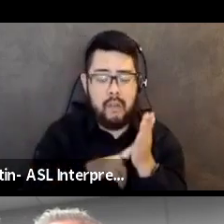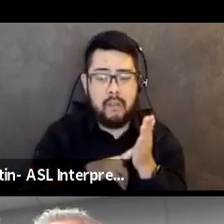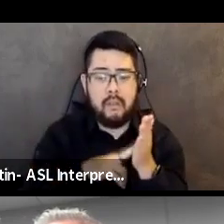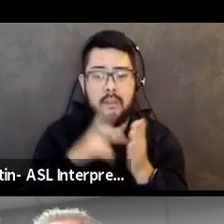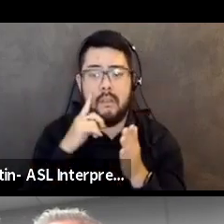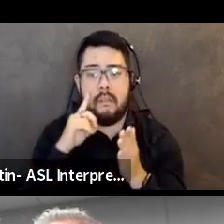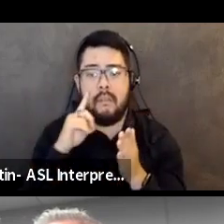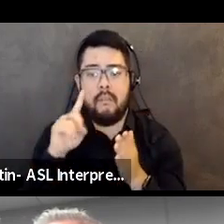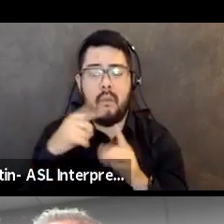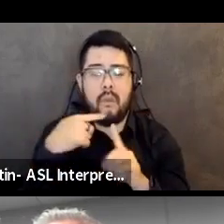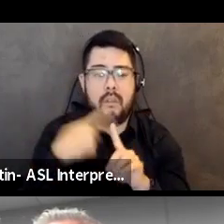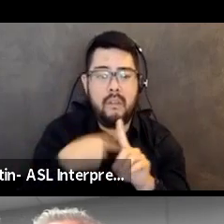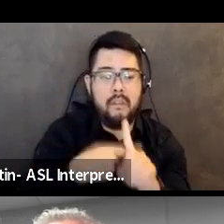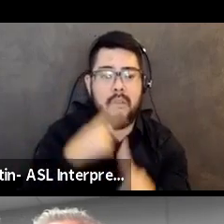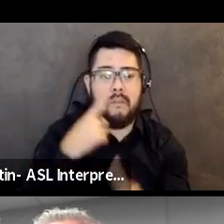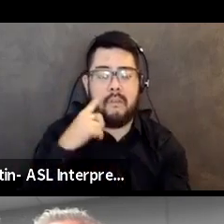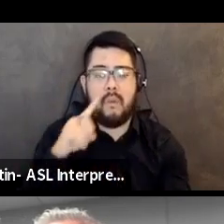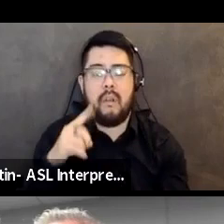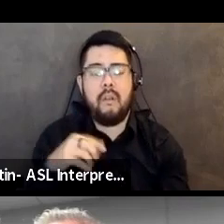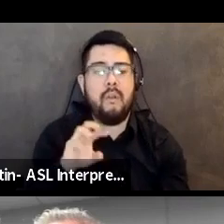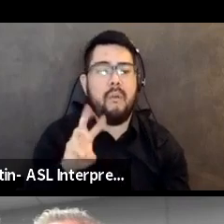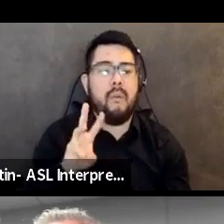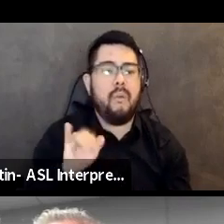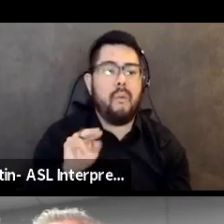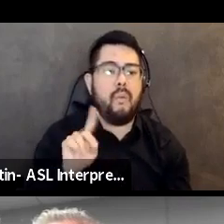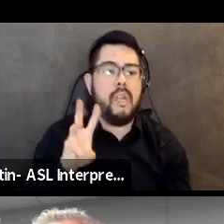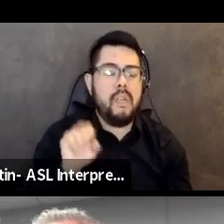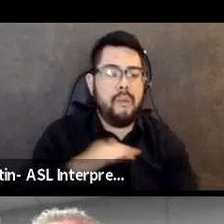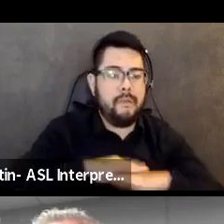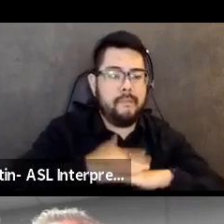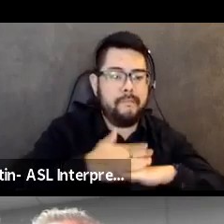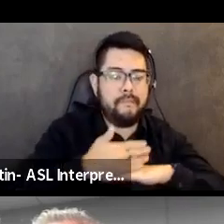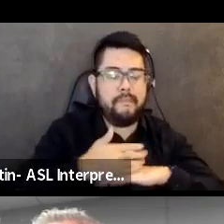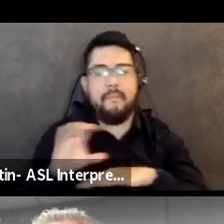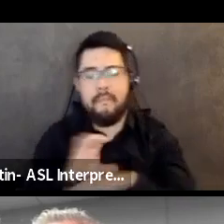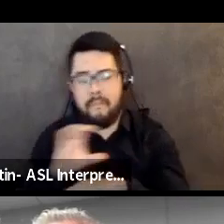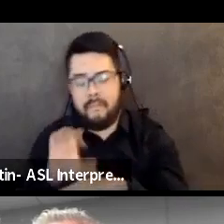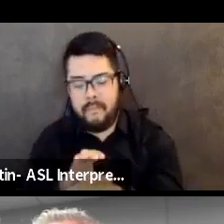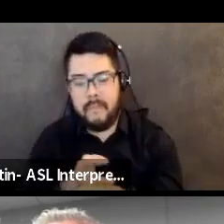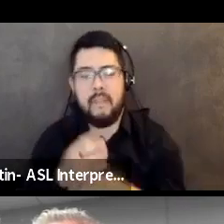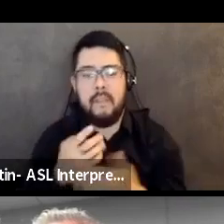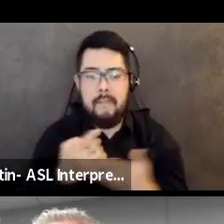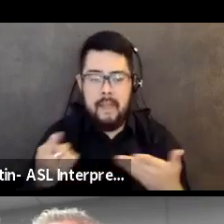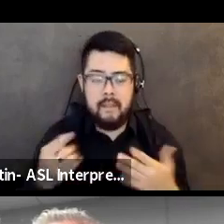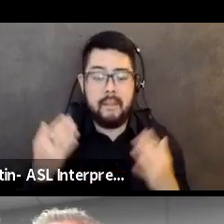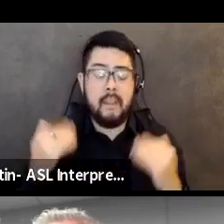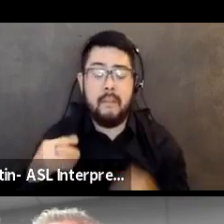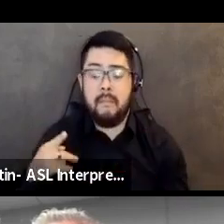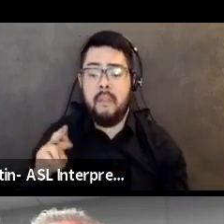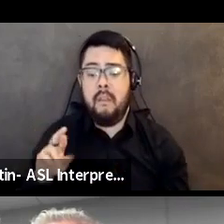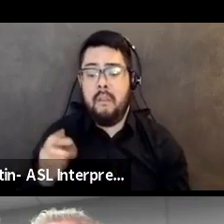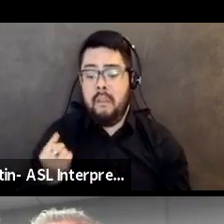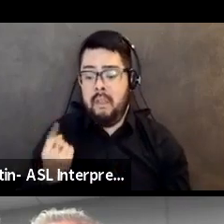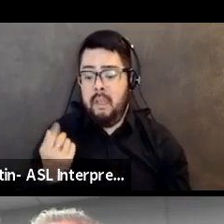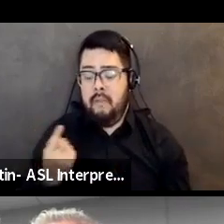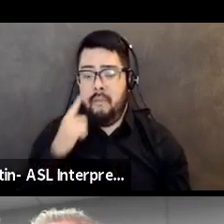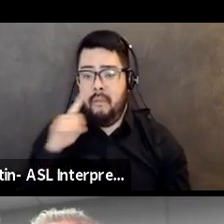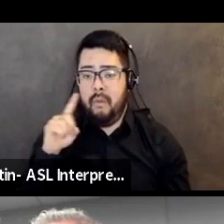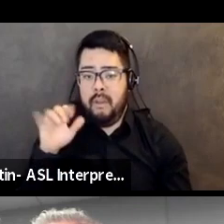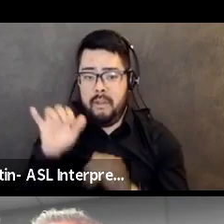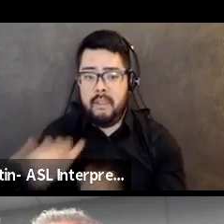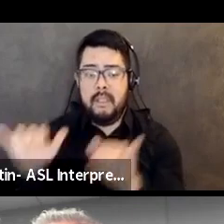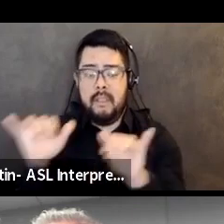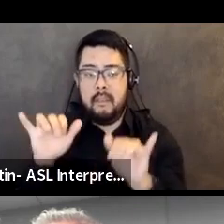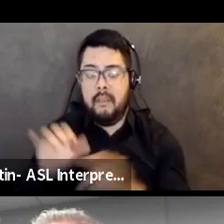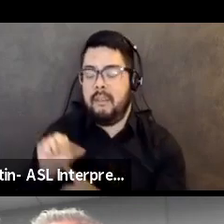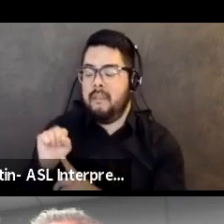windows and chrome devices and then we have pr11 mr president authorize a new agreement with standard insurance company